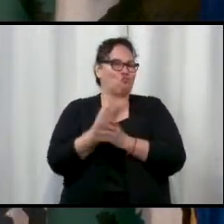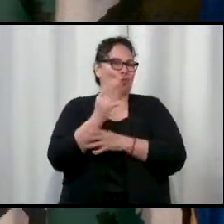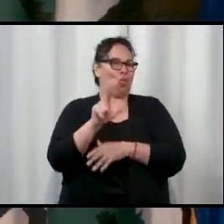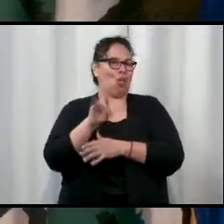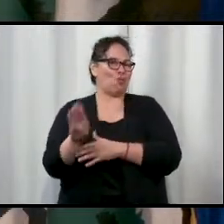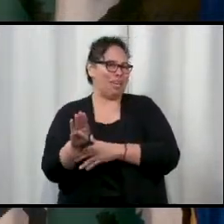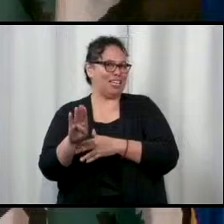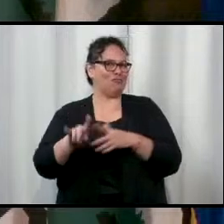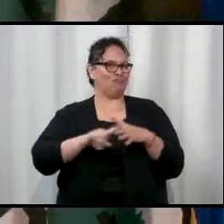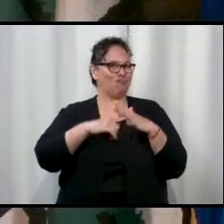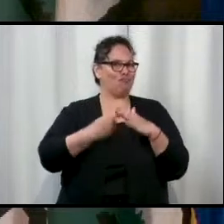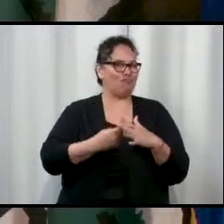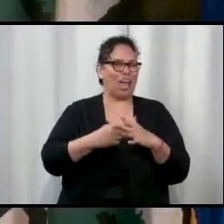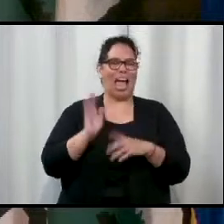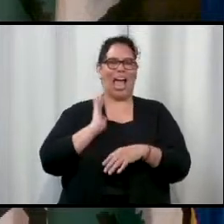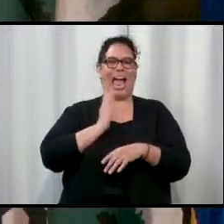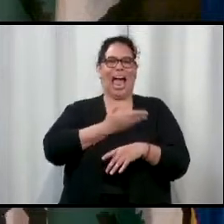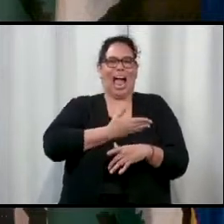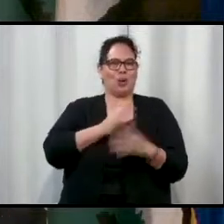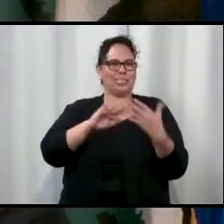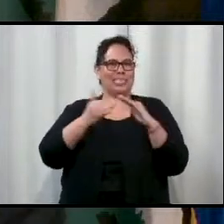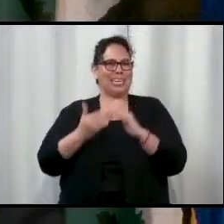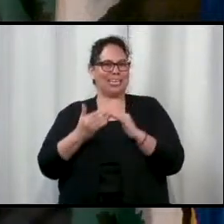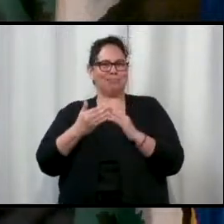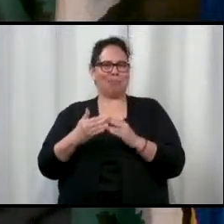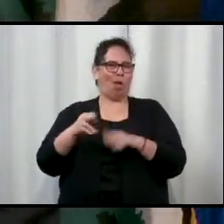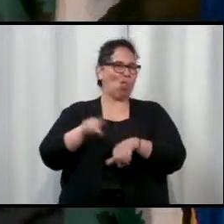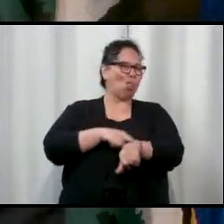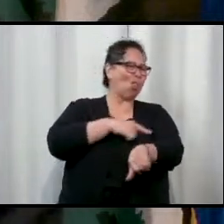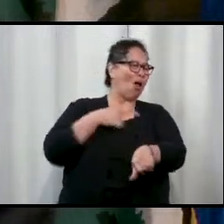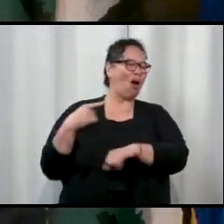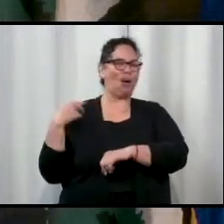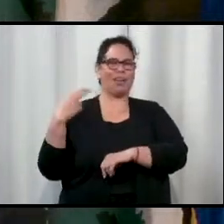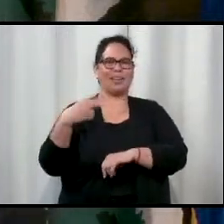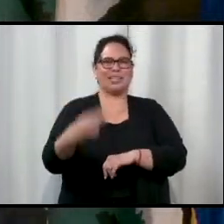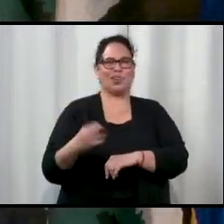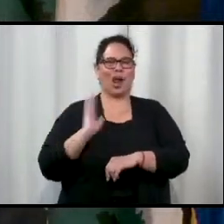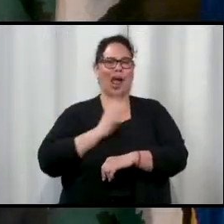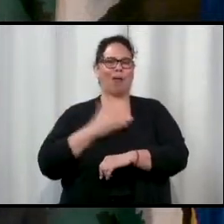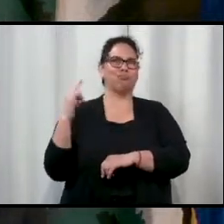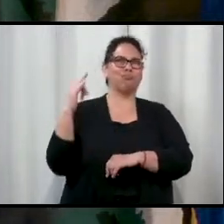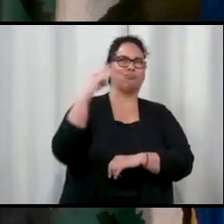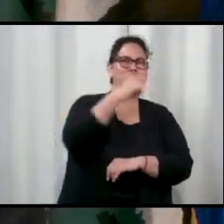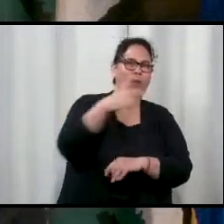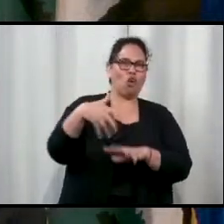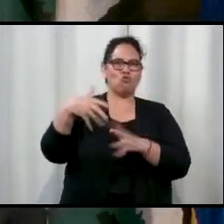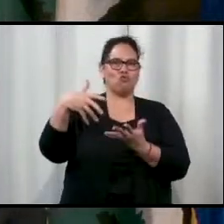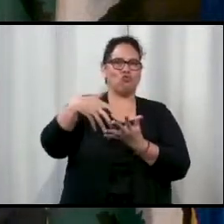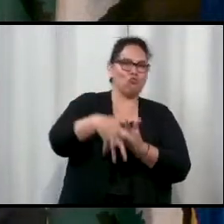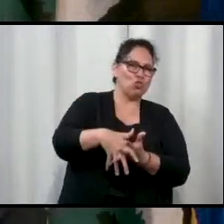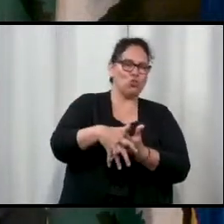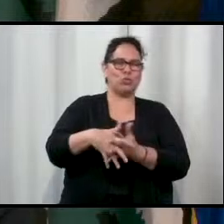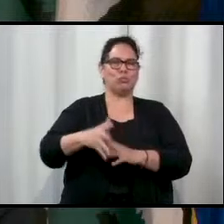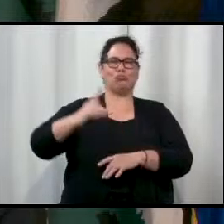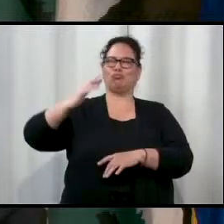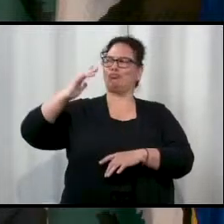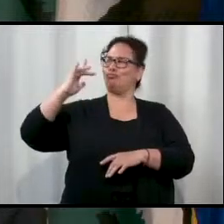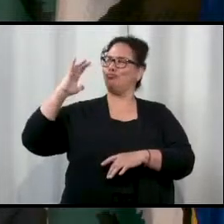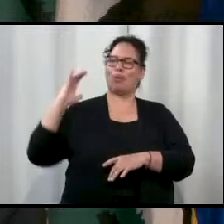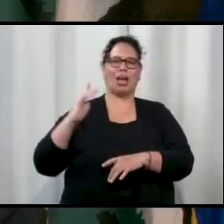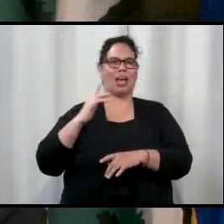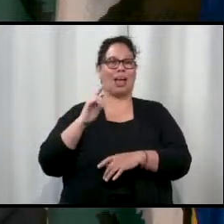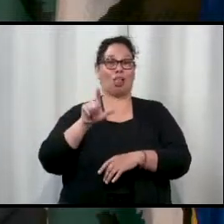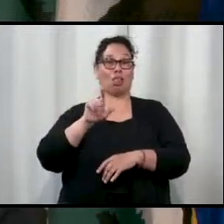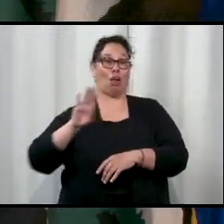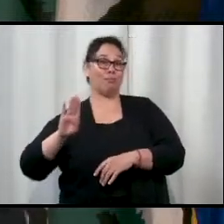has a long history in this sector, and our aviation roots go back to the early days of flight. And over the decades, Long Beach has been the